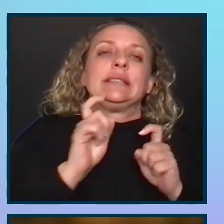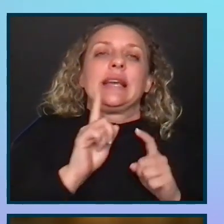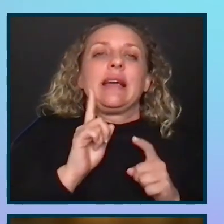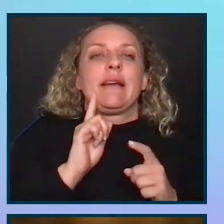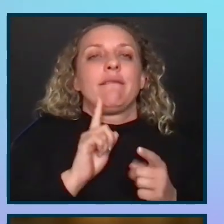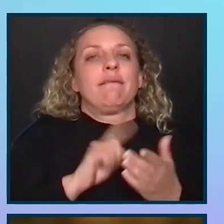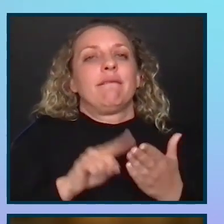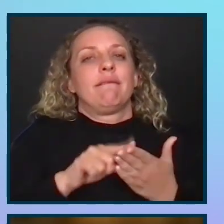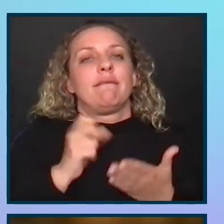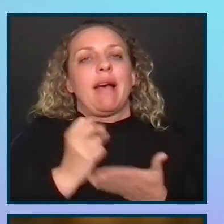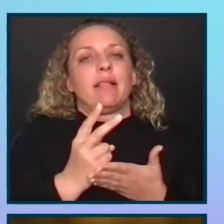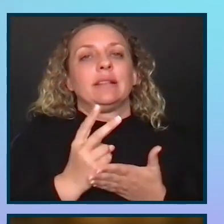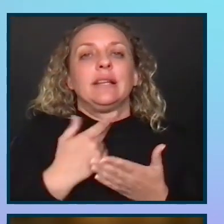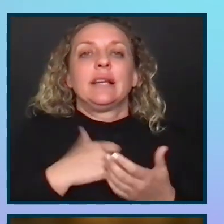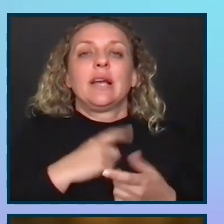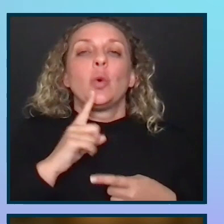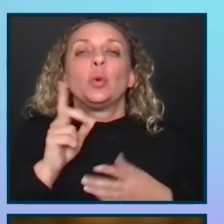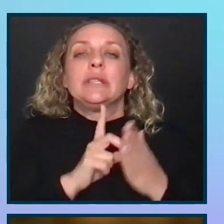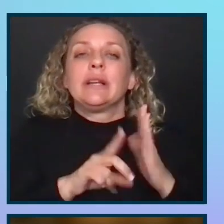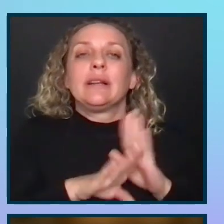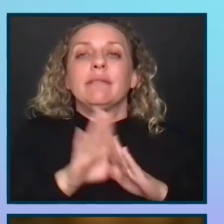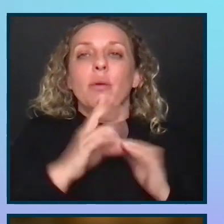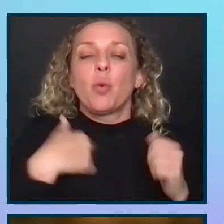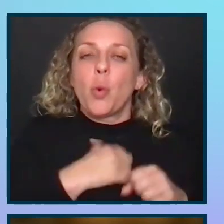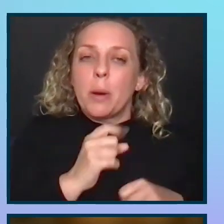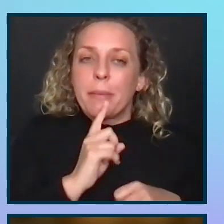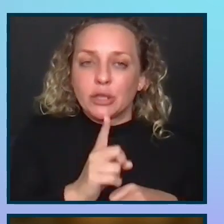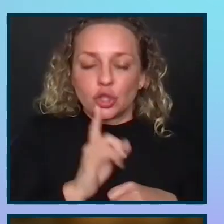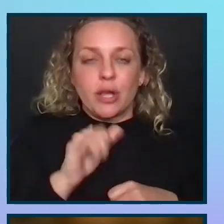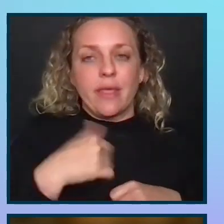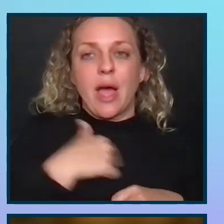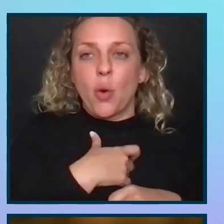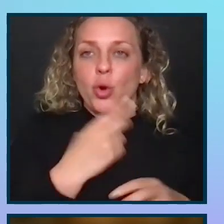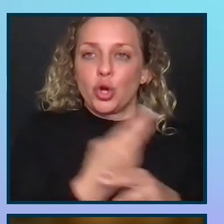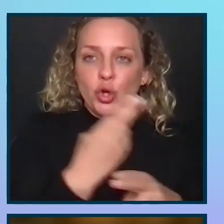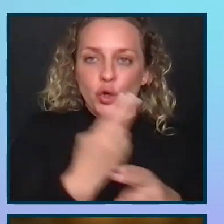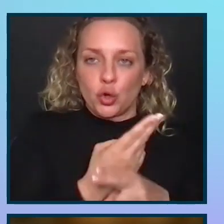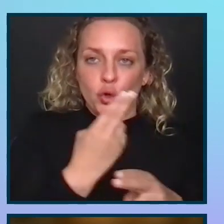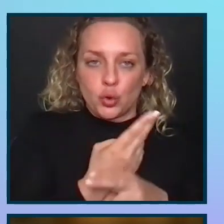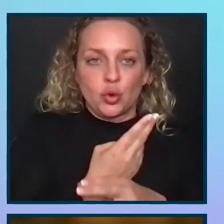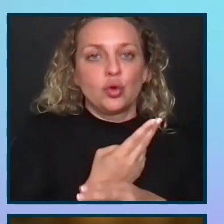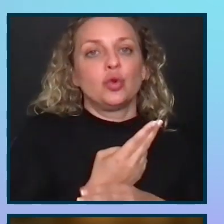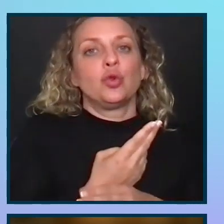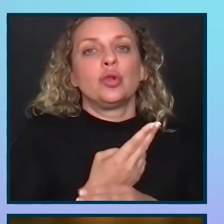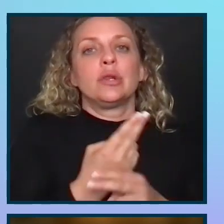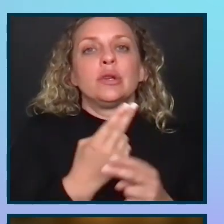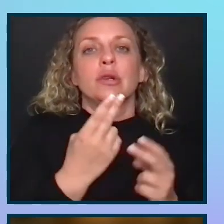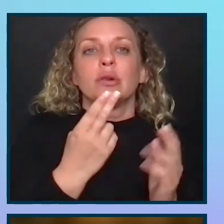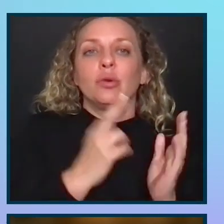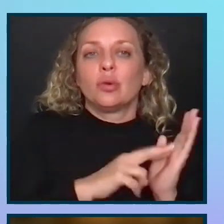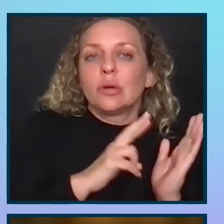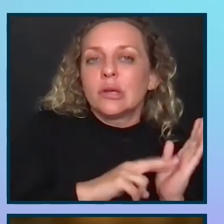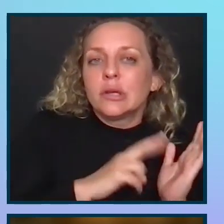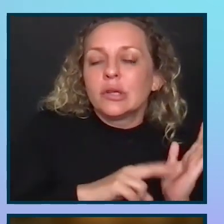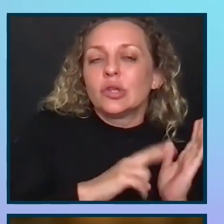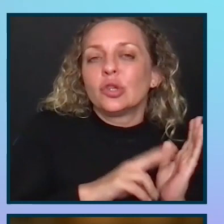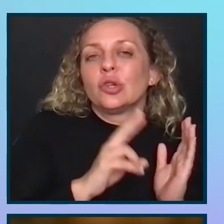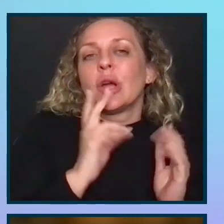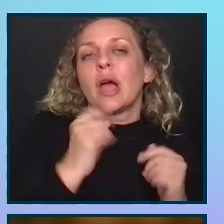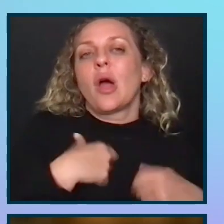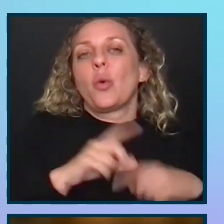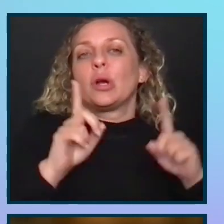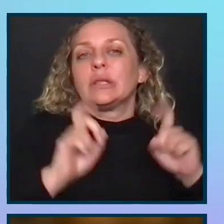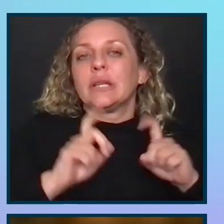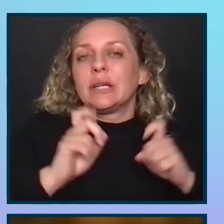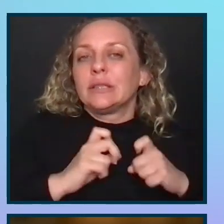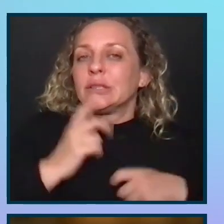the idea here is that as we design and develop, we want to make sure that we're using user research and that we are testing